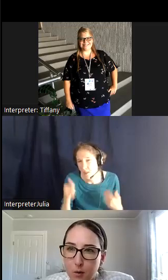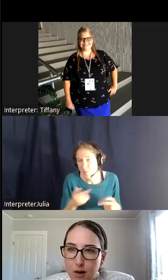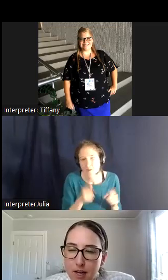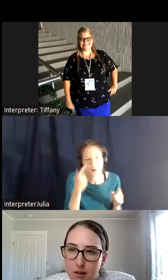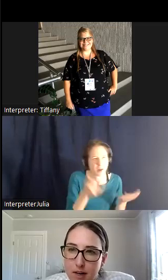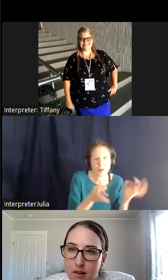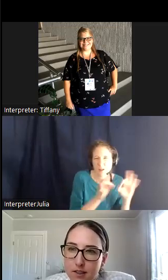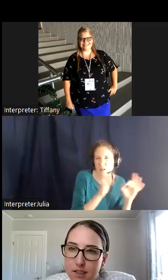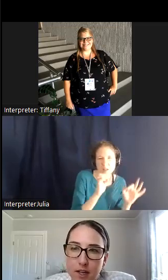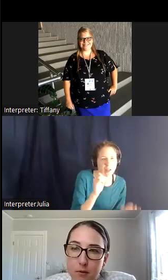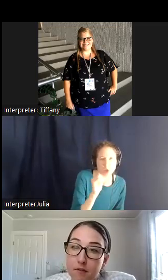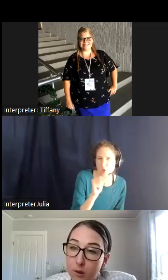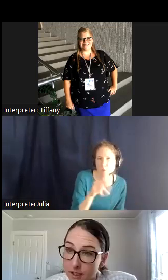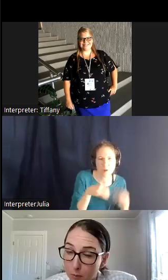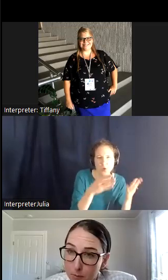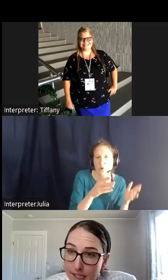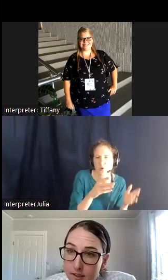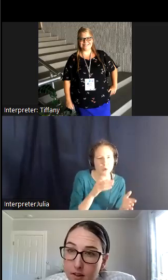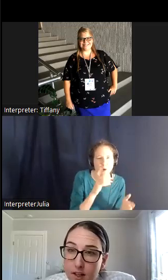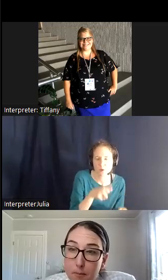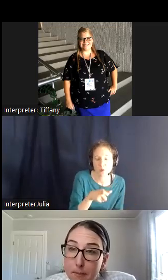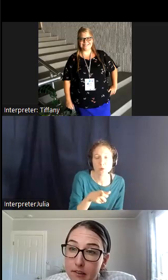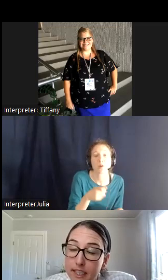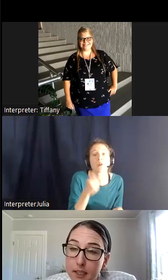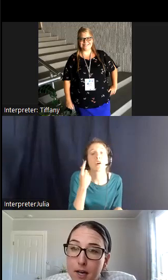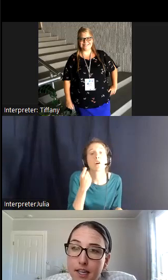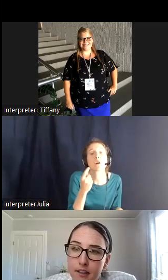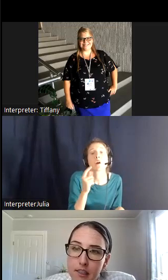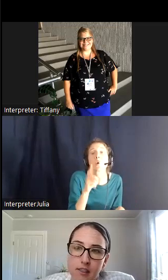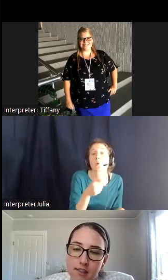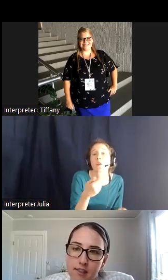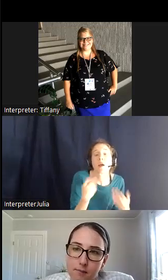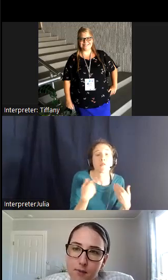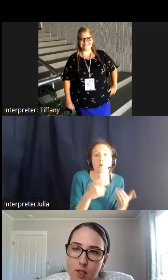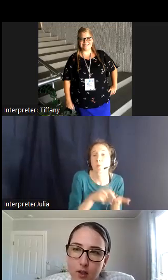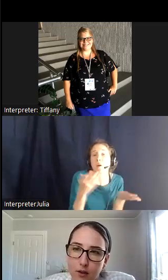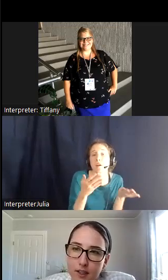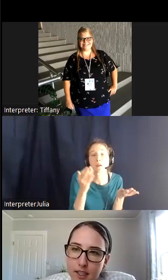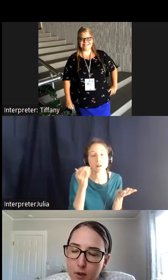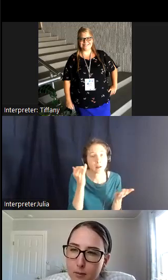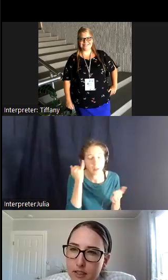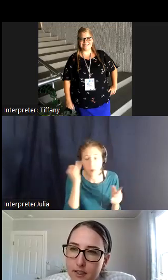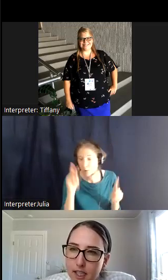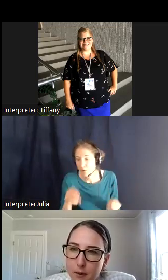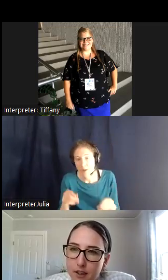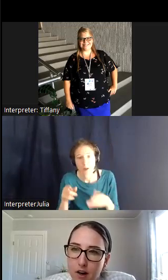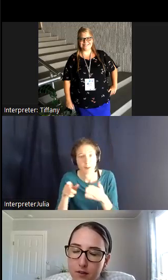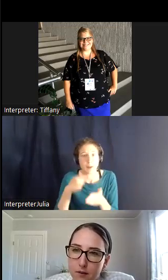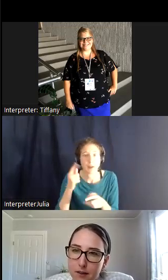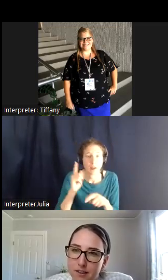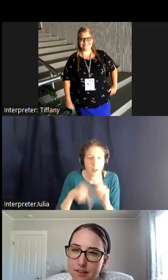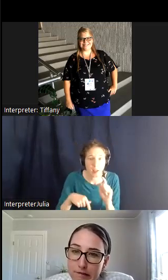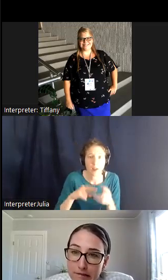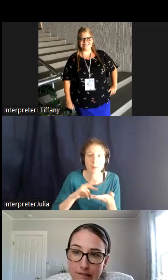non-refusal requirement around you can't refuse someone based on their ability to pay. So I don't know if there's any more specificity we can